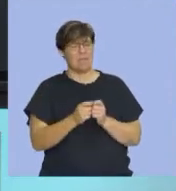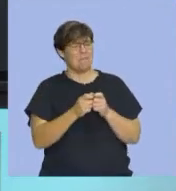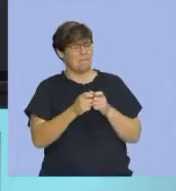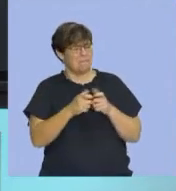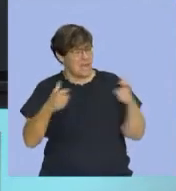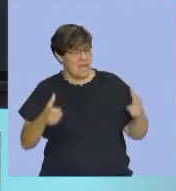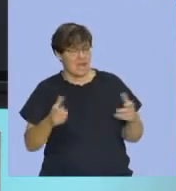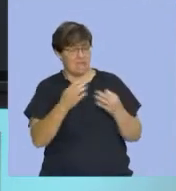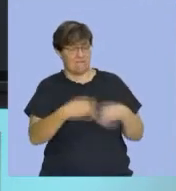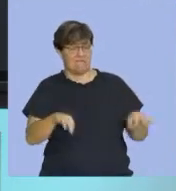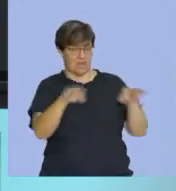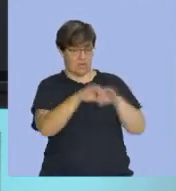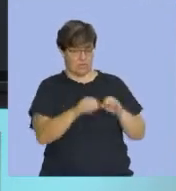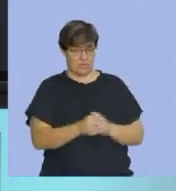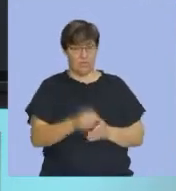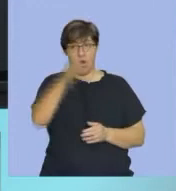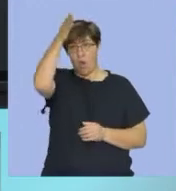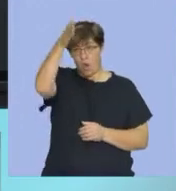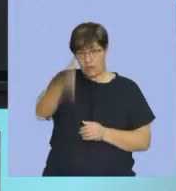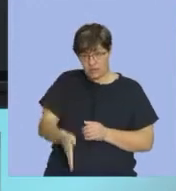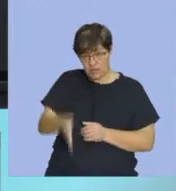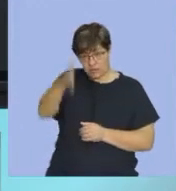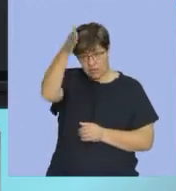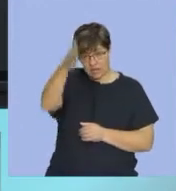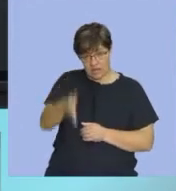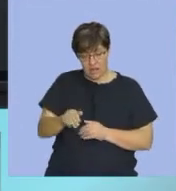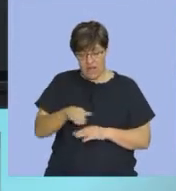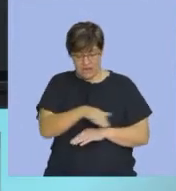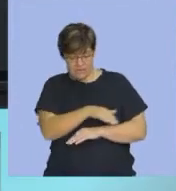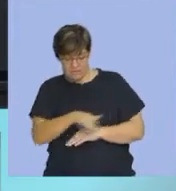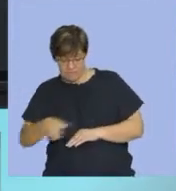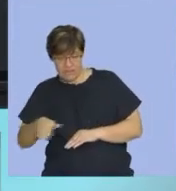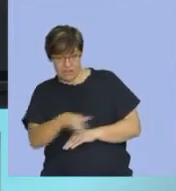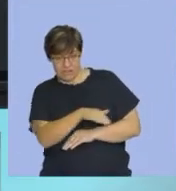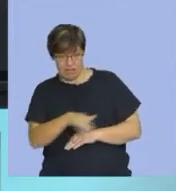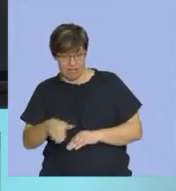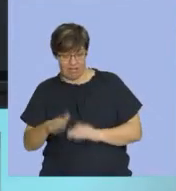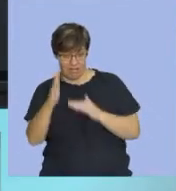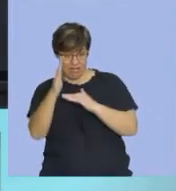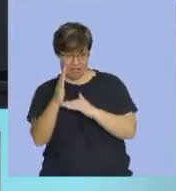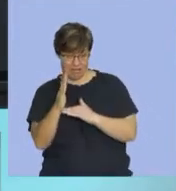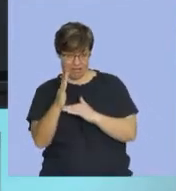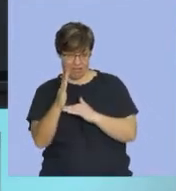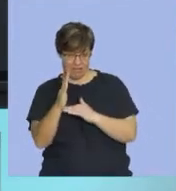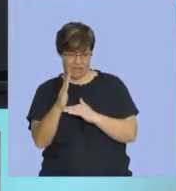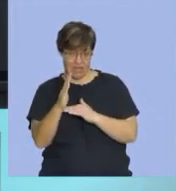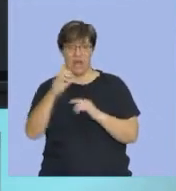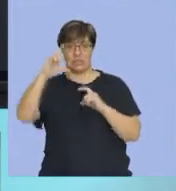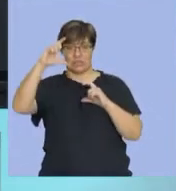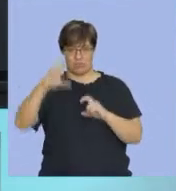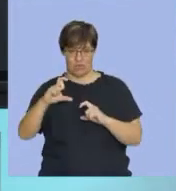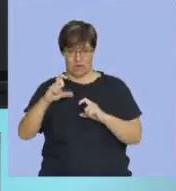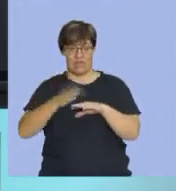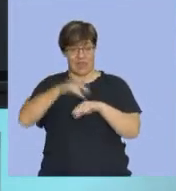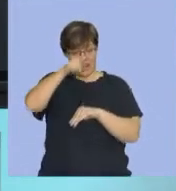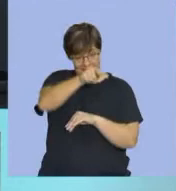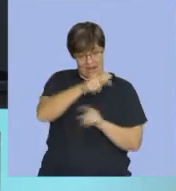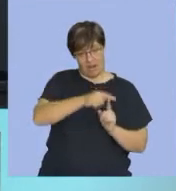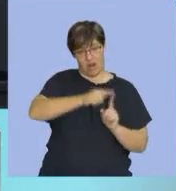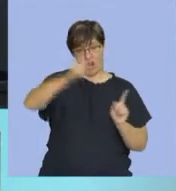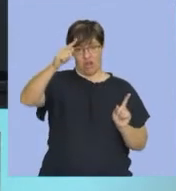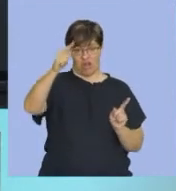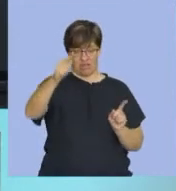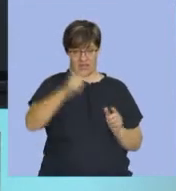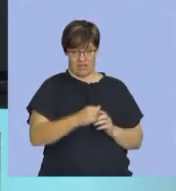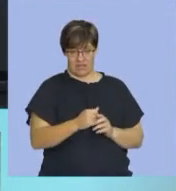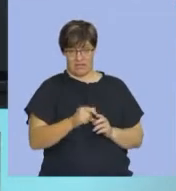biggest value. Your horizontal component and your vertical component are smaller than